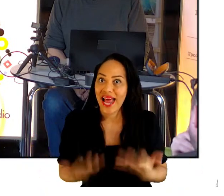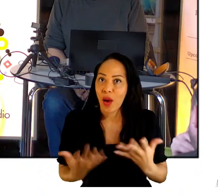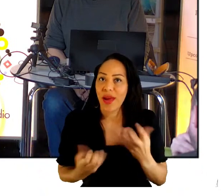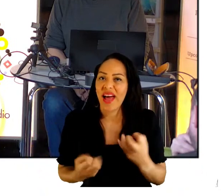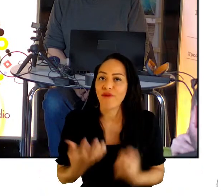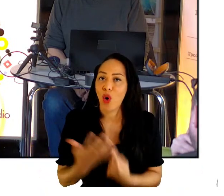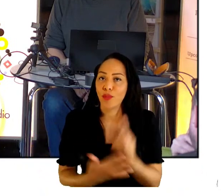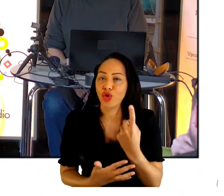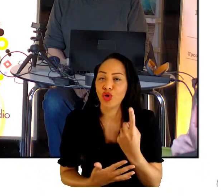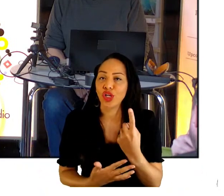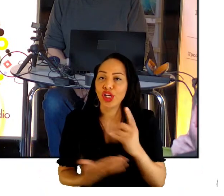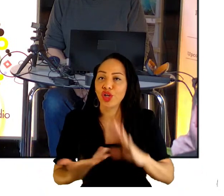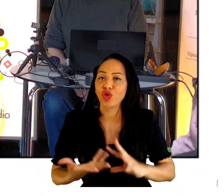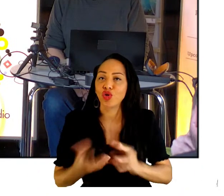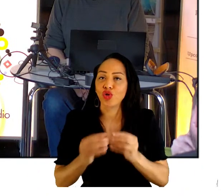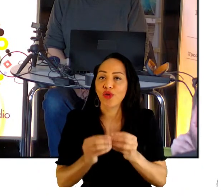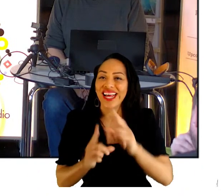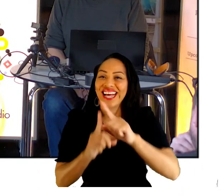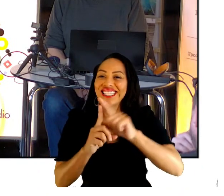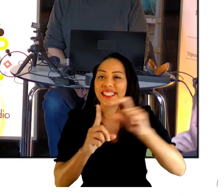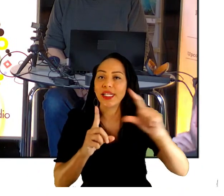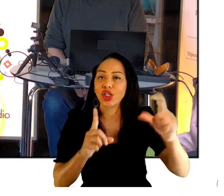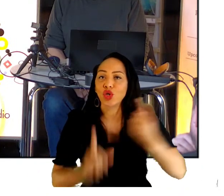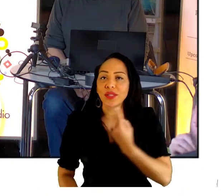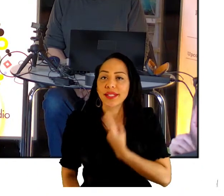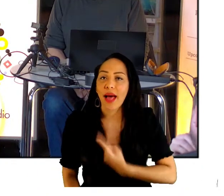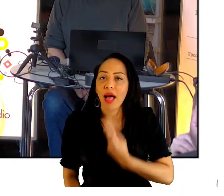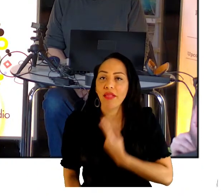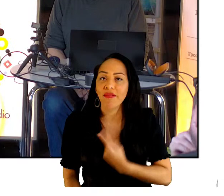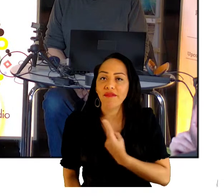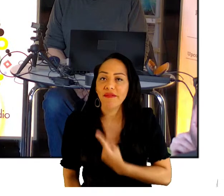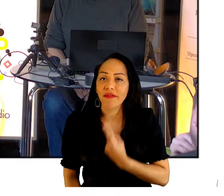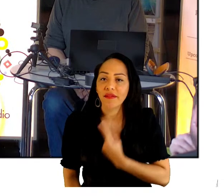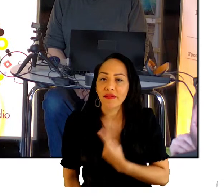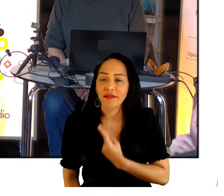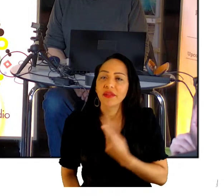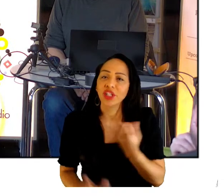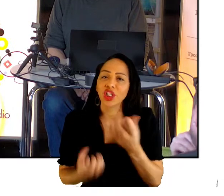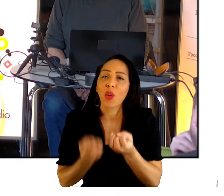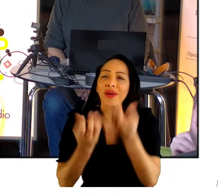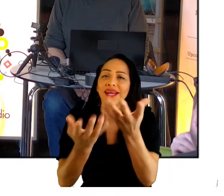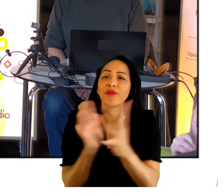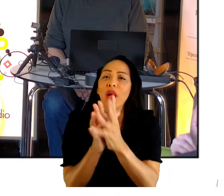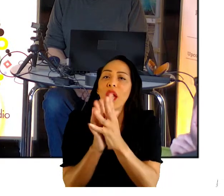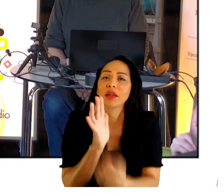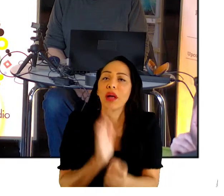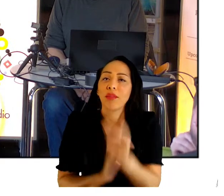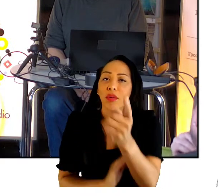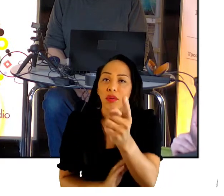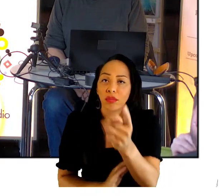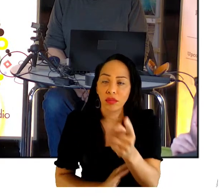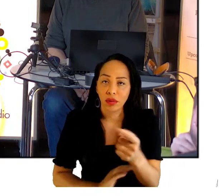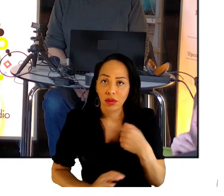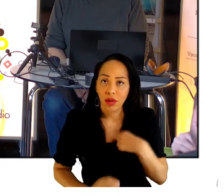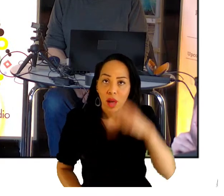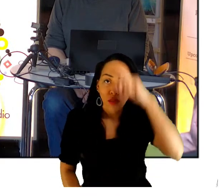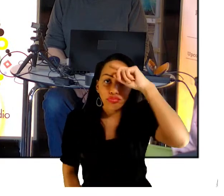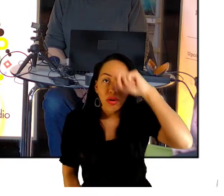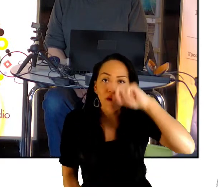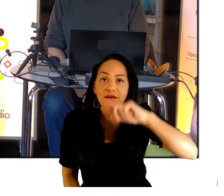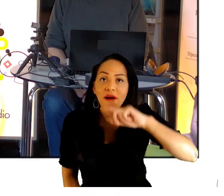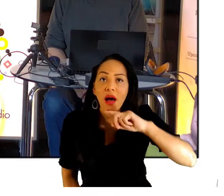enhanced this even more. Because, just to give you an example, you will upload a different profile picture on